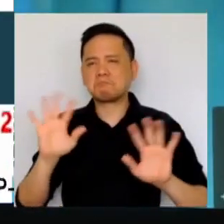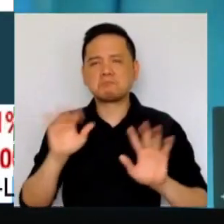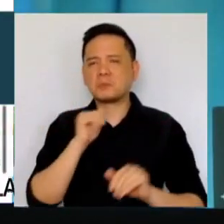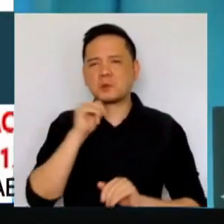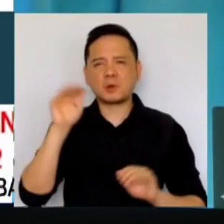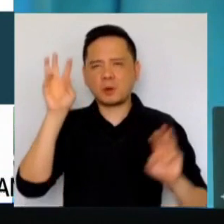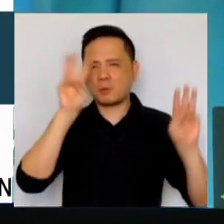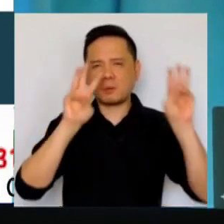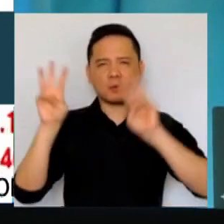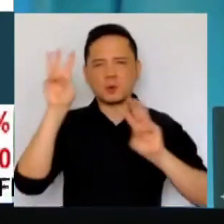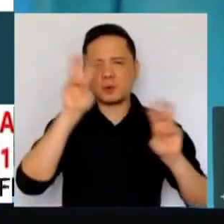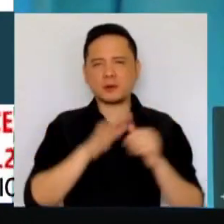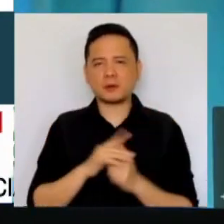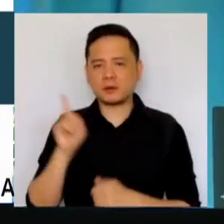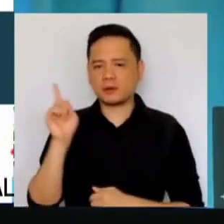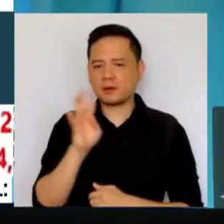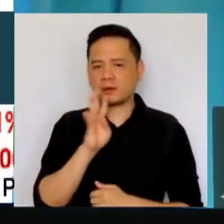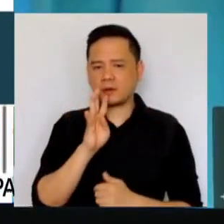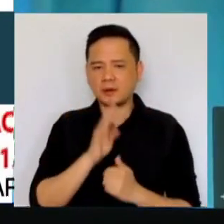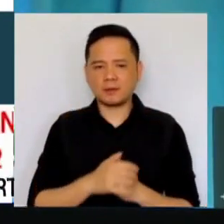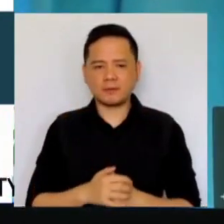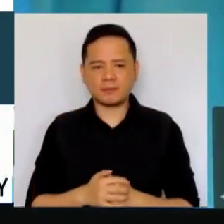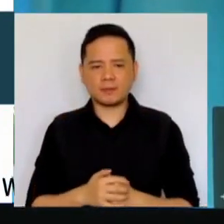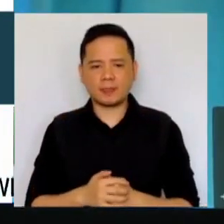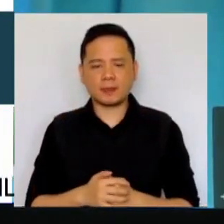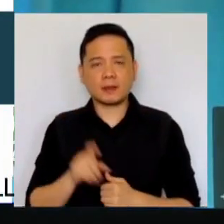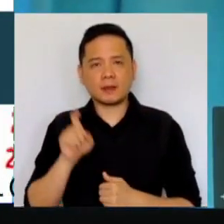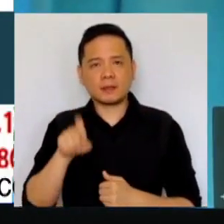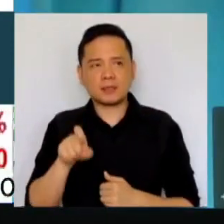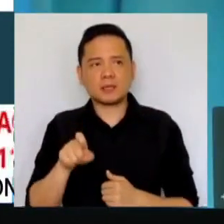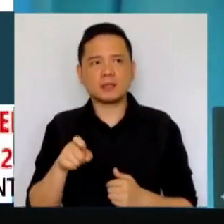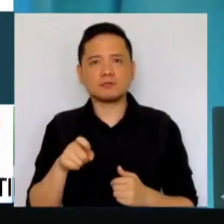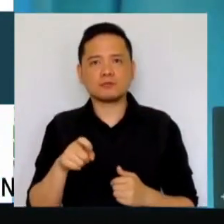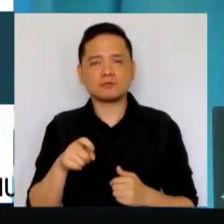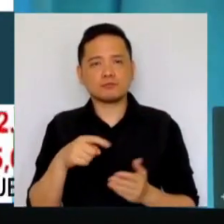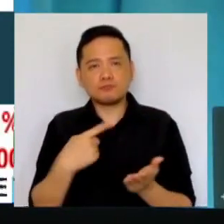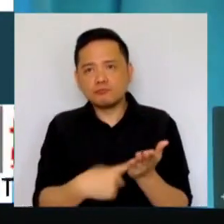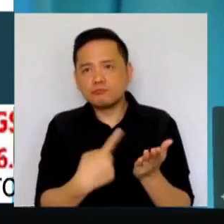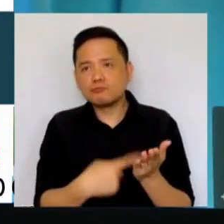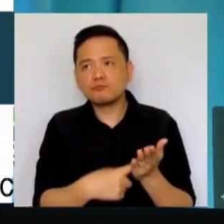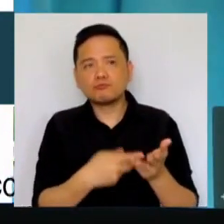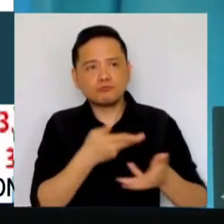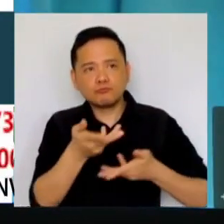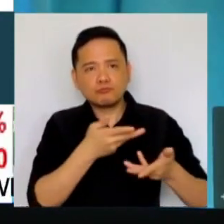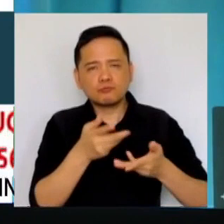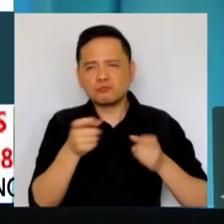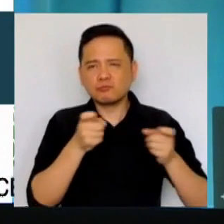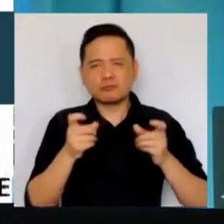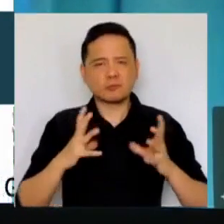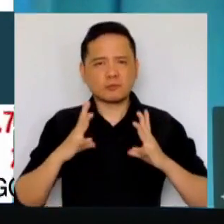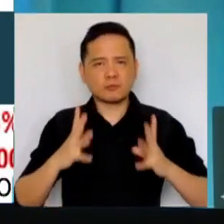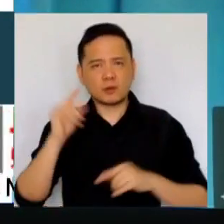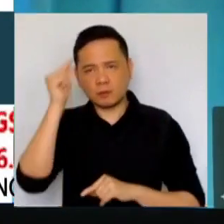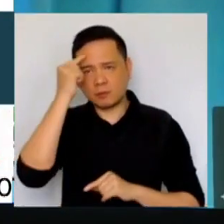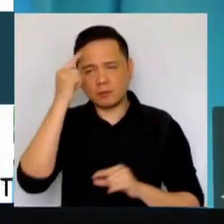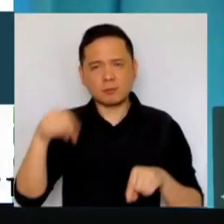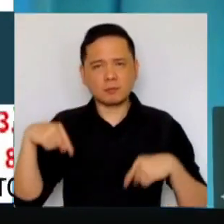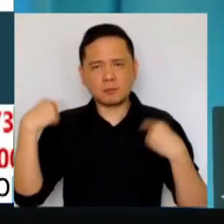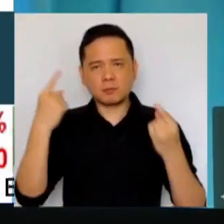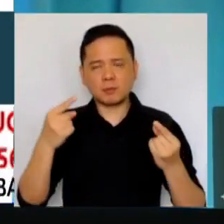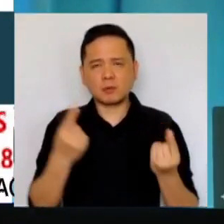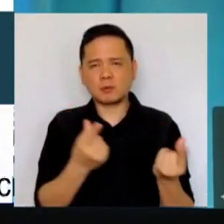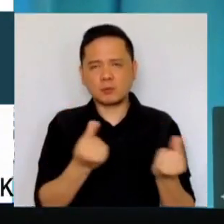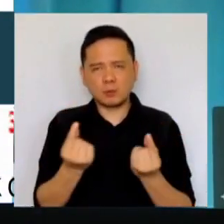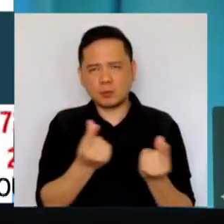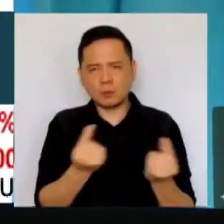until needed by the national government. We're not so concerned with the new virus, or with the new variant, rather.